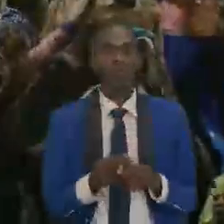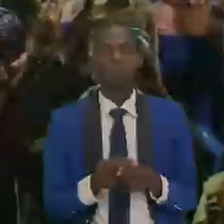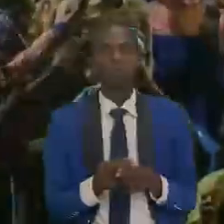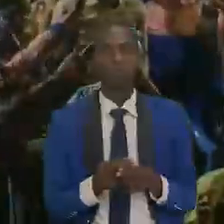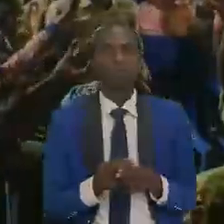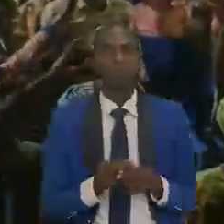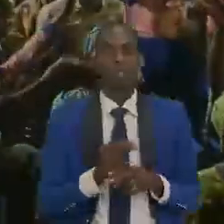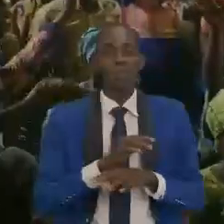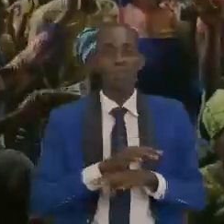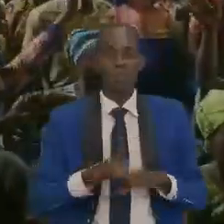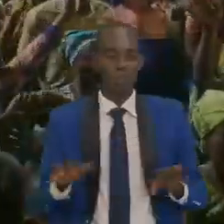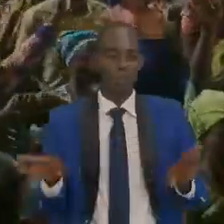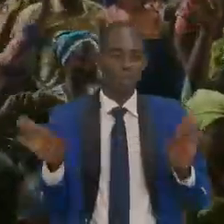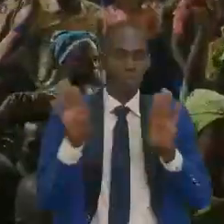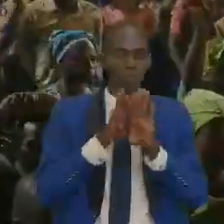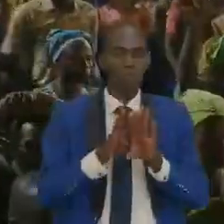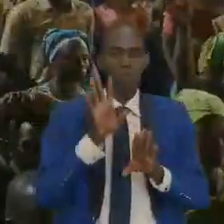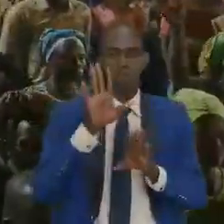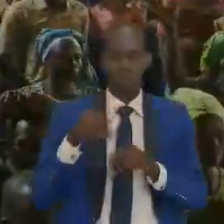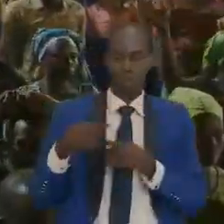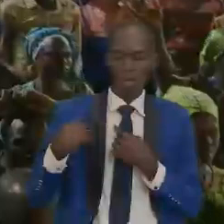Don't close your heart.